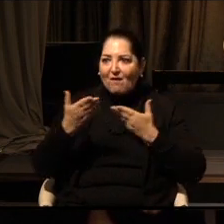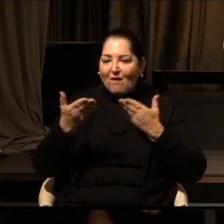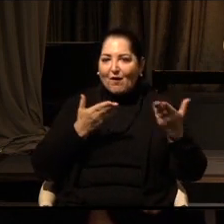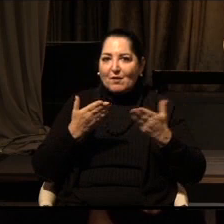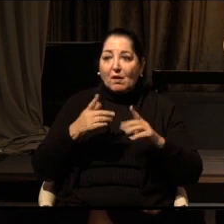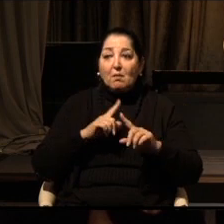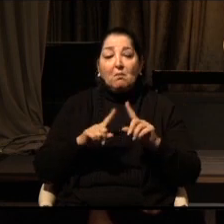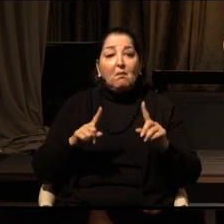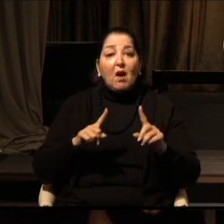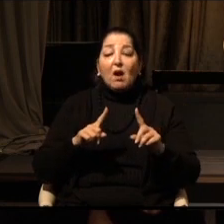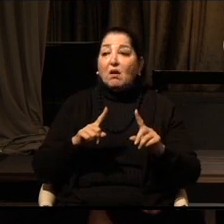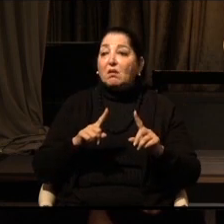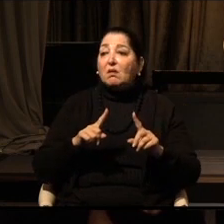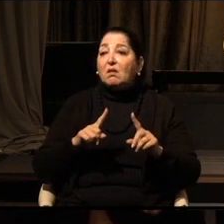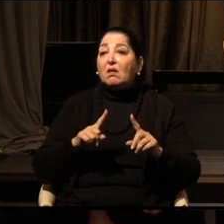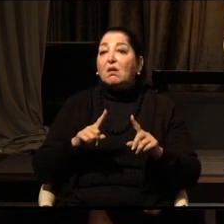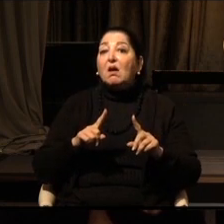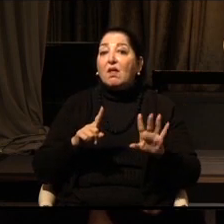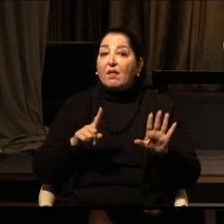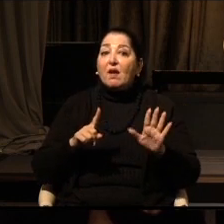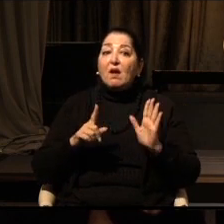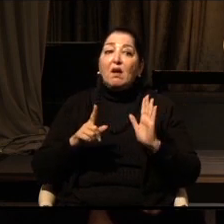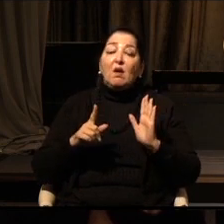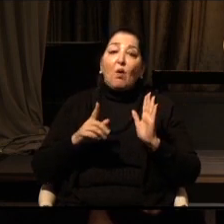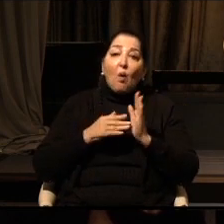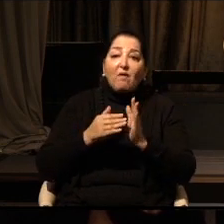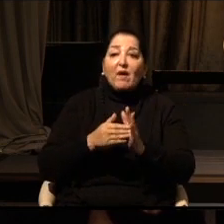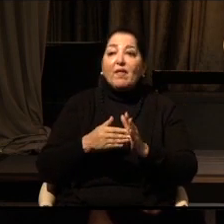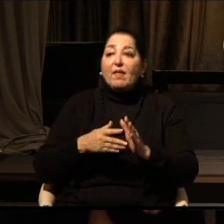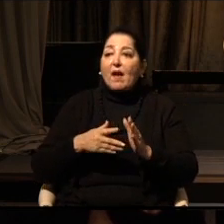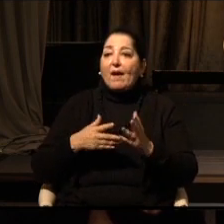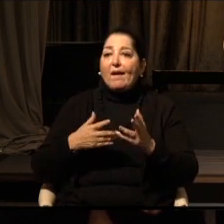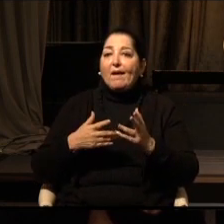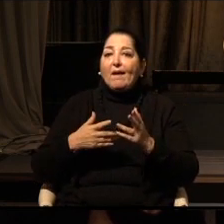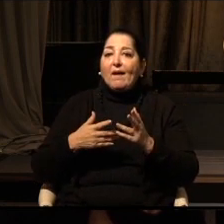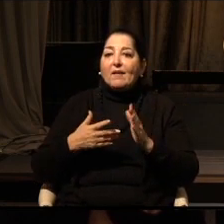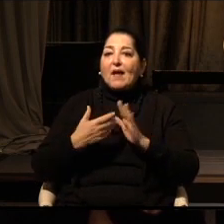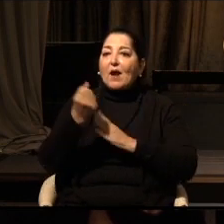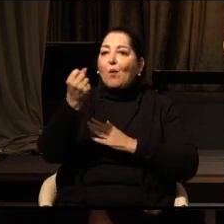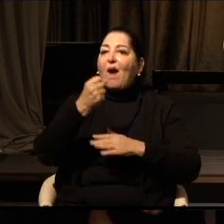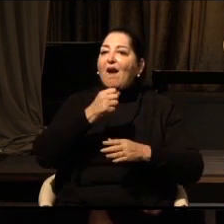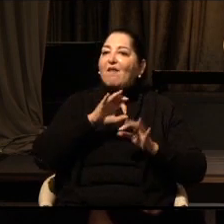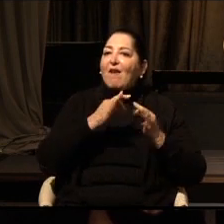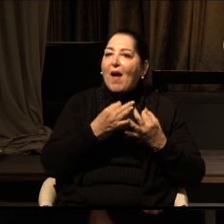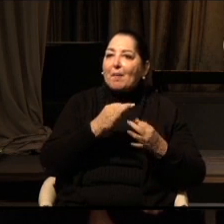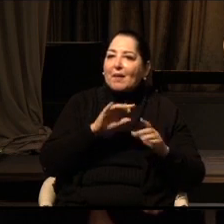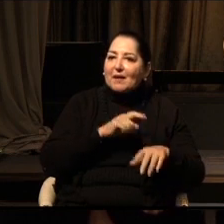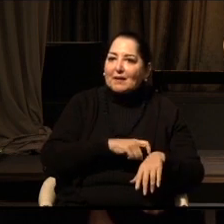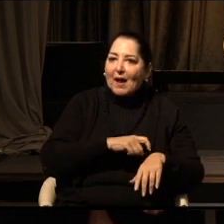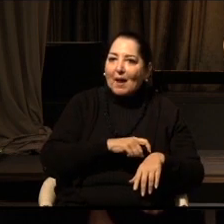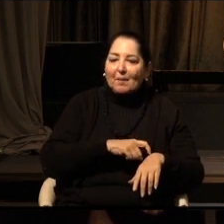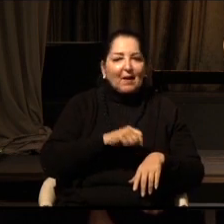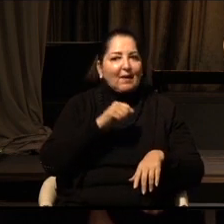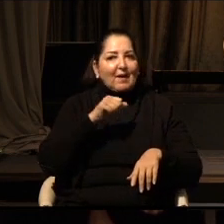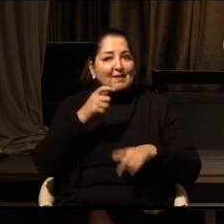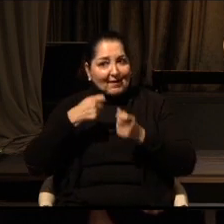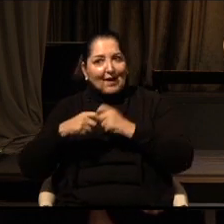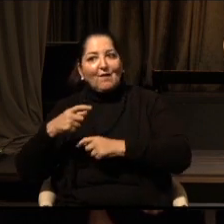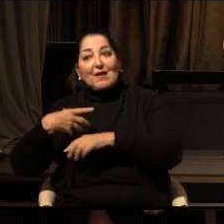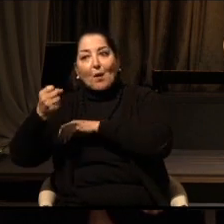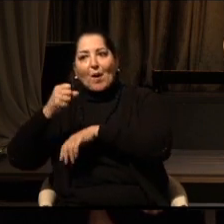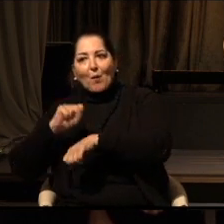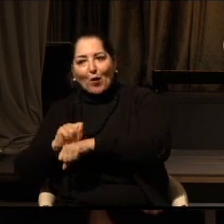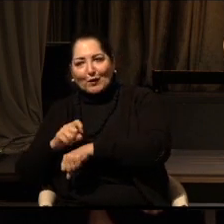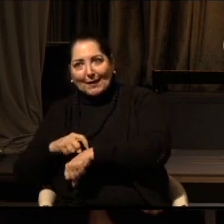those opportunities usually cut into my family time rather than into my work time. So